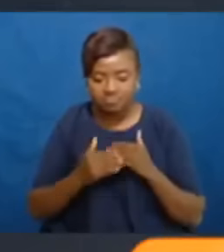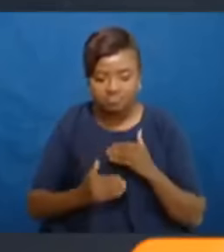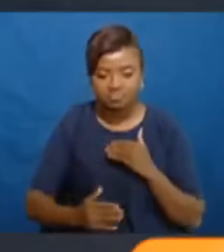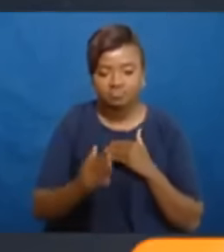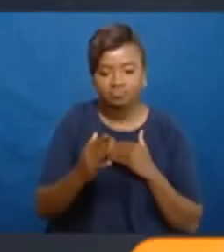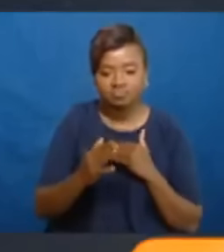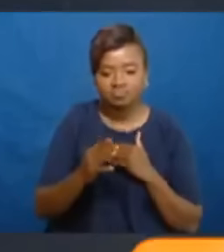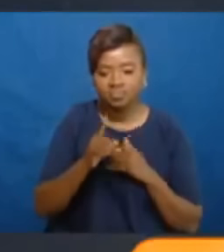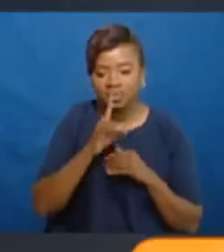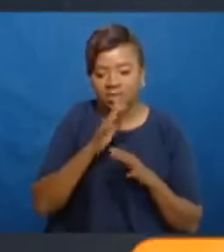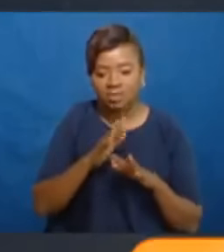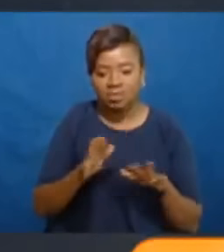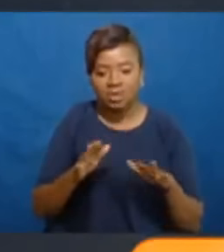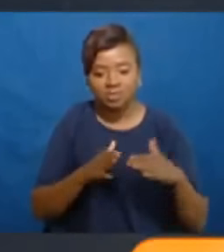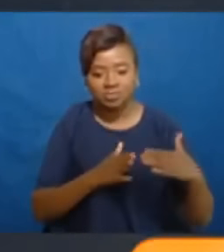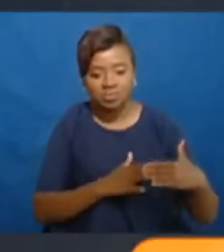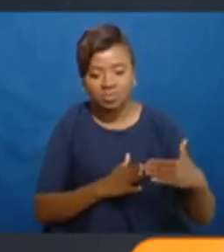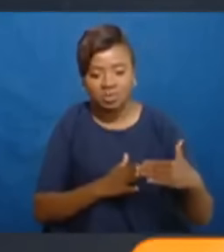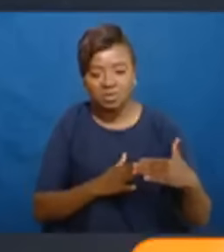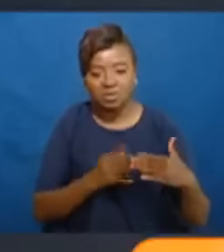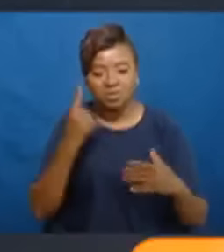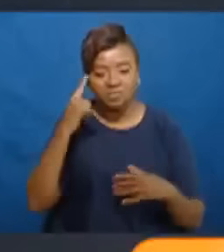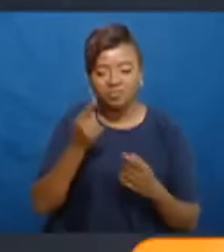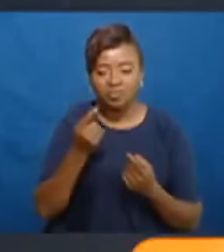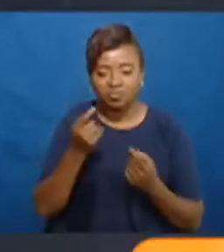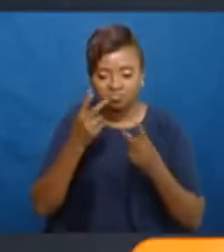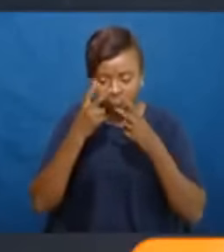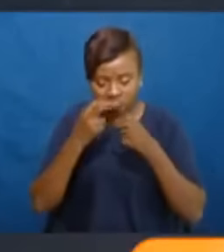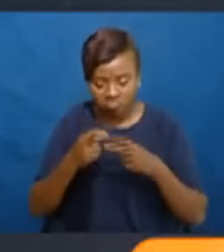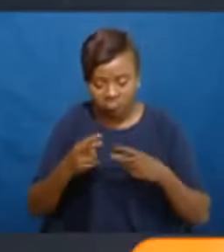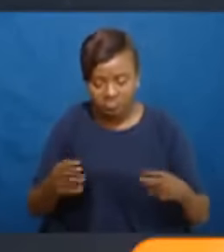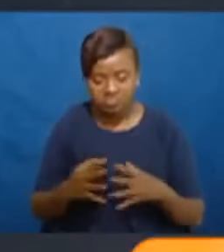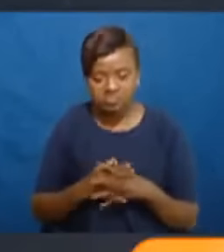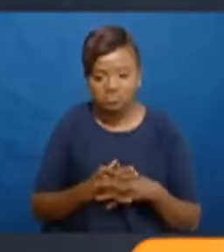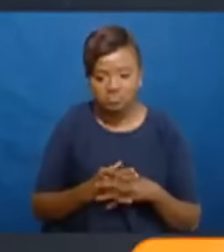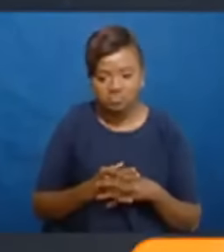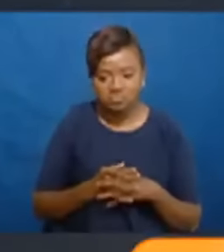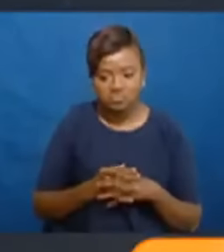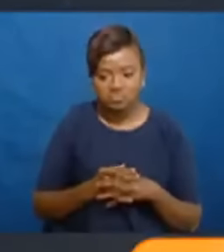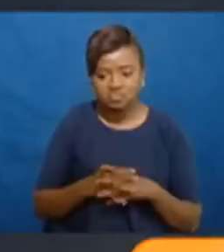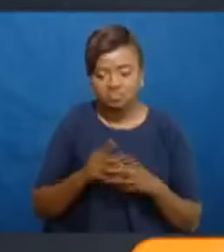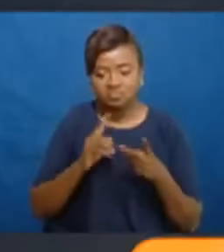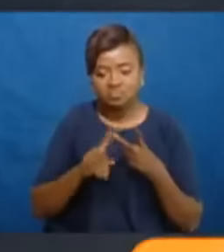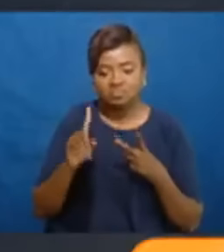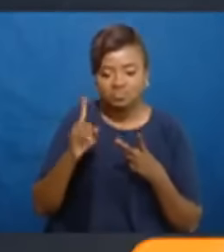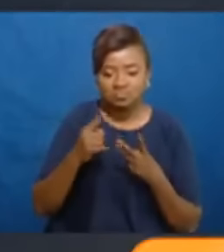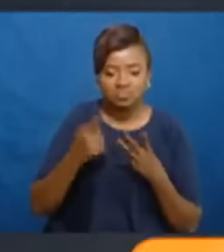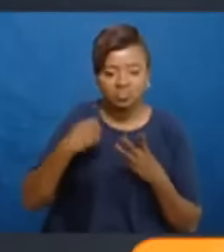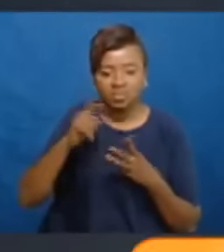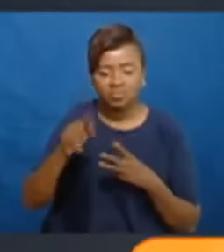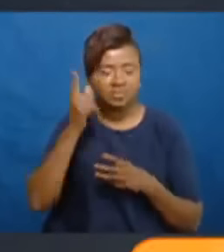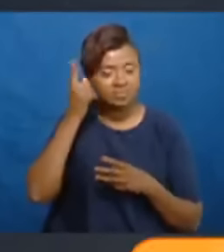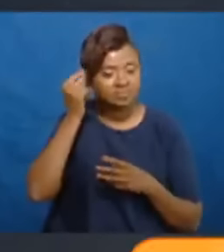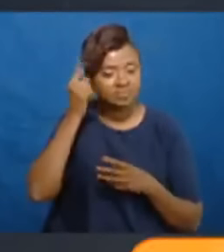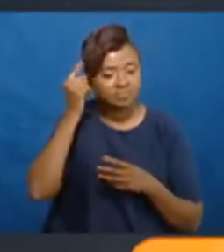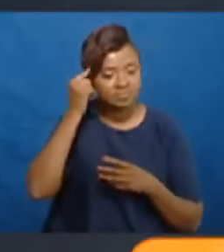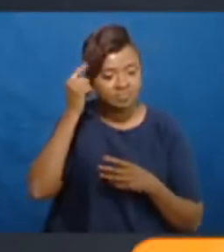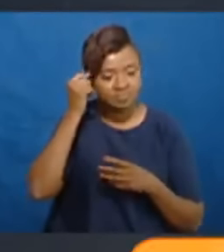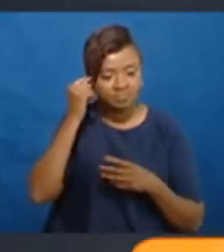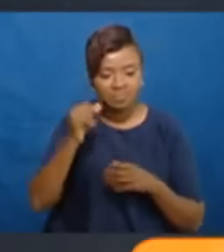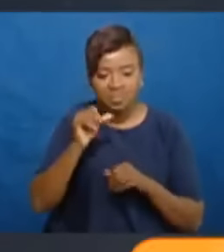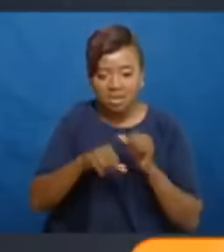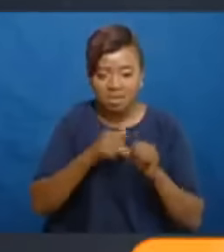respective quiet corners for some deep reflections. First, we must reflect about the